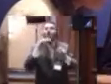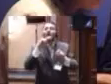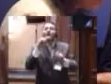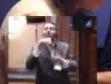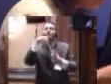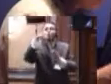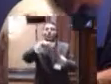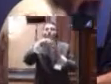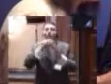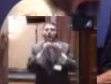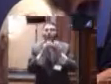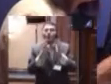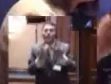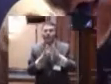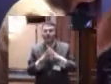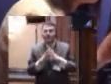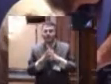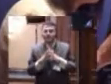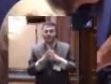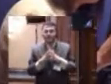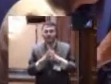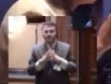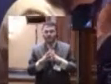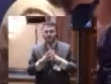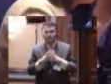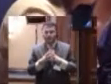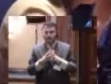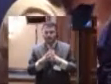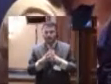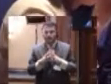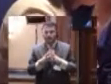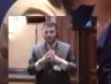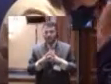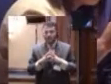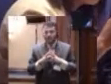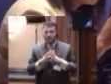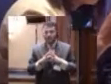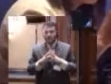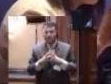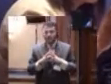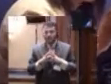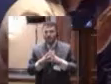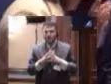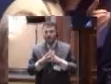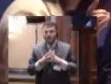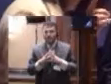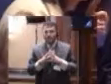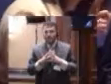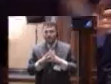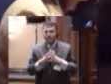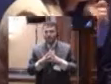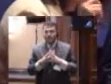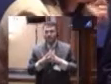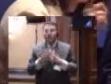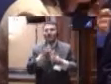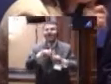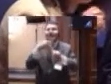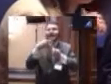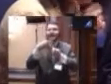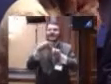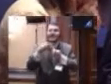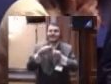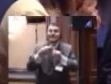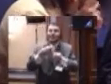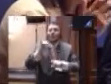process itself. Mind you, the 27th of April, actually, that was not Grote